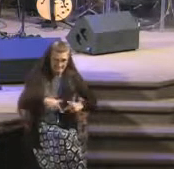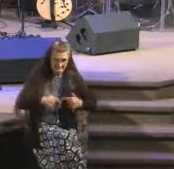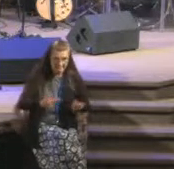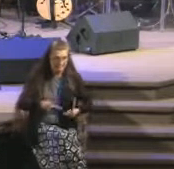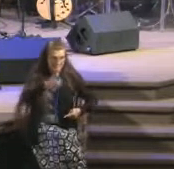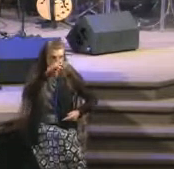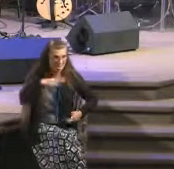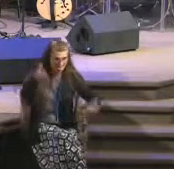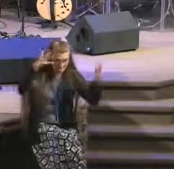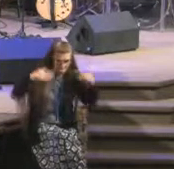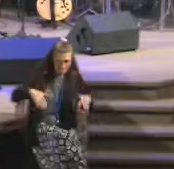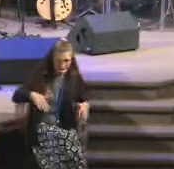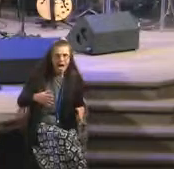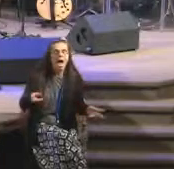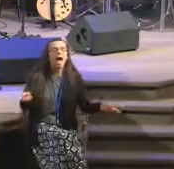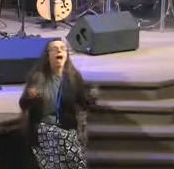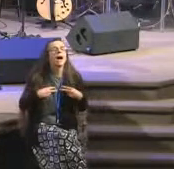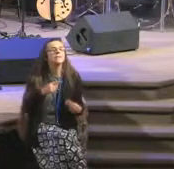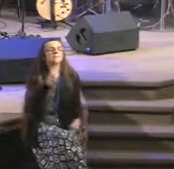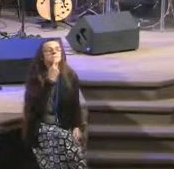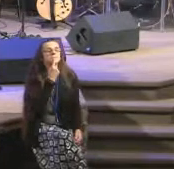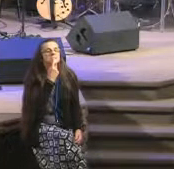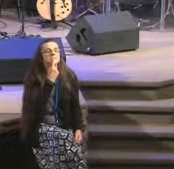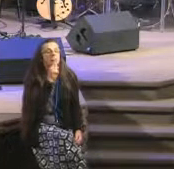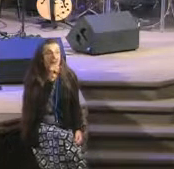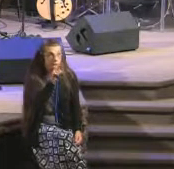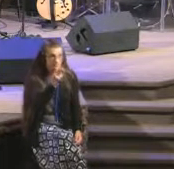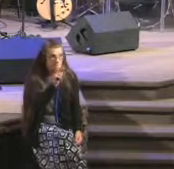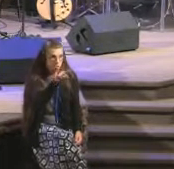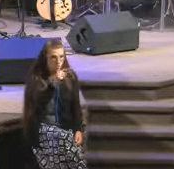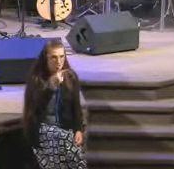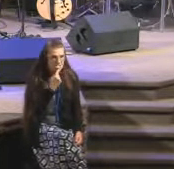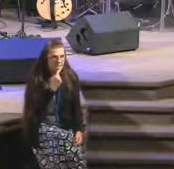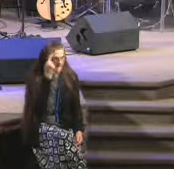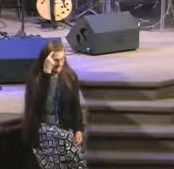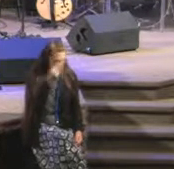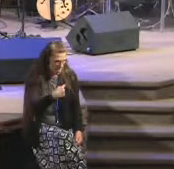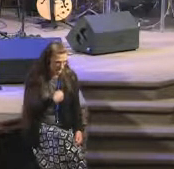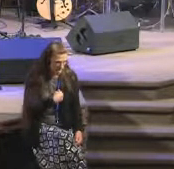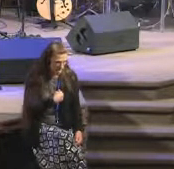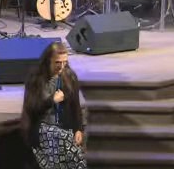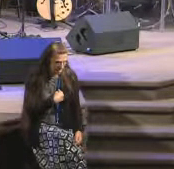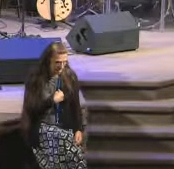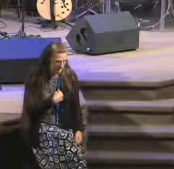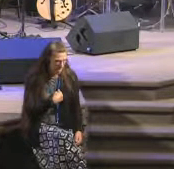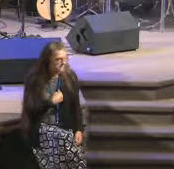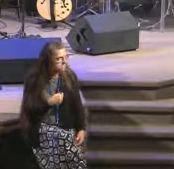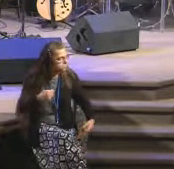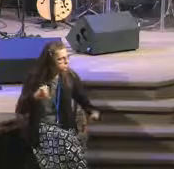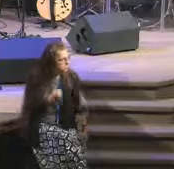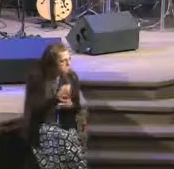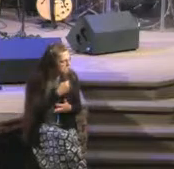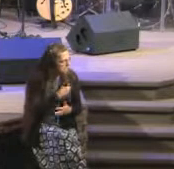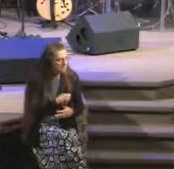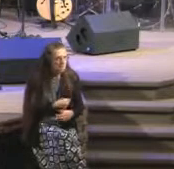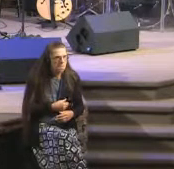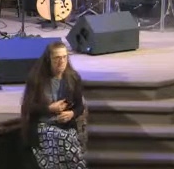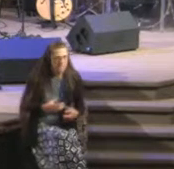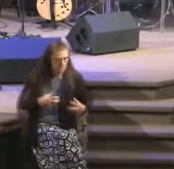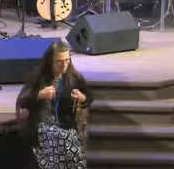and says, I've got something to say and I need you to say it for me. Man, he was ecstatic. He